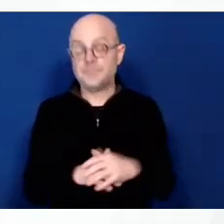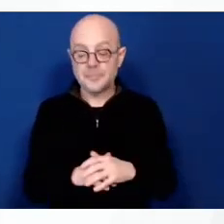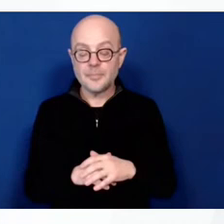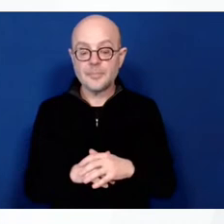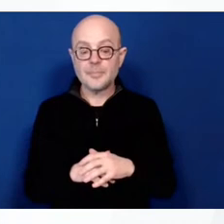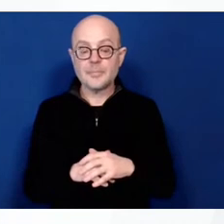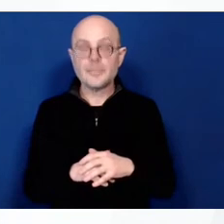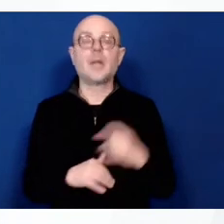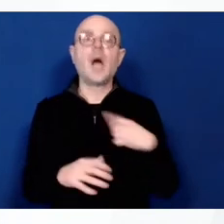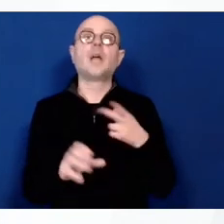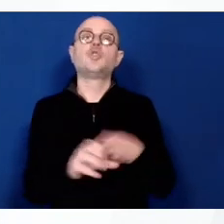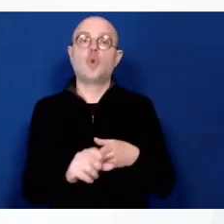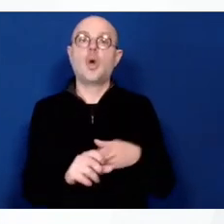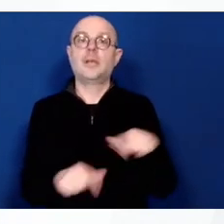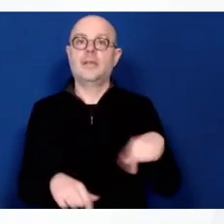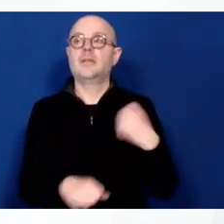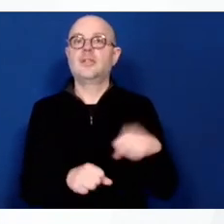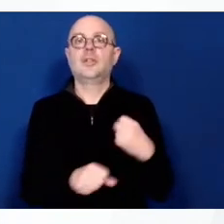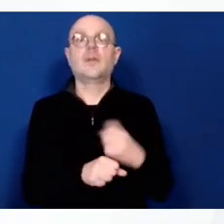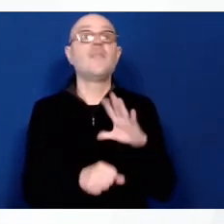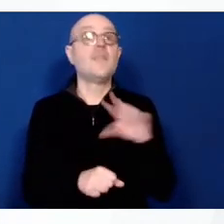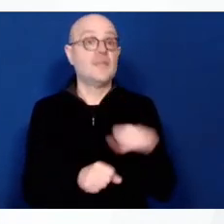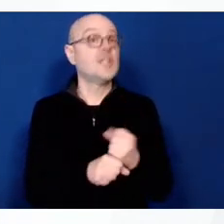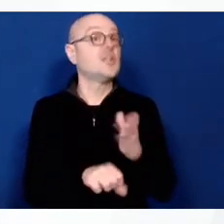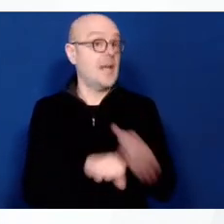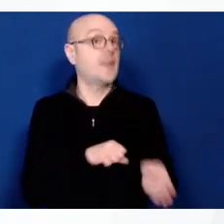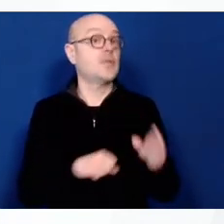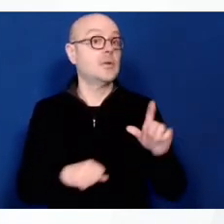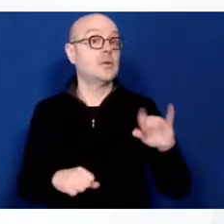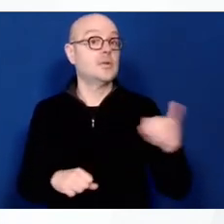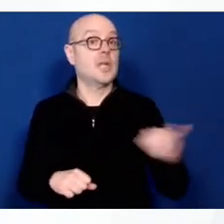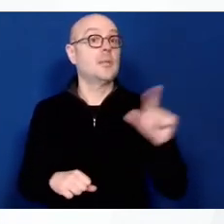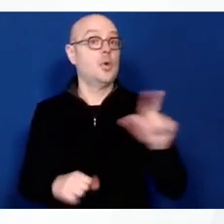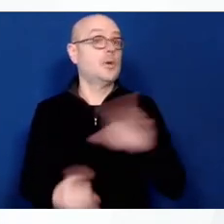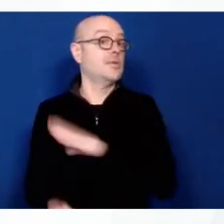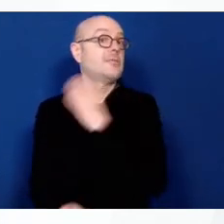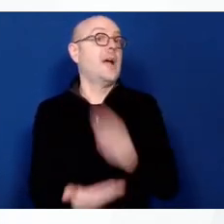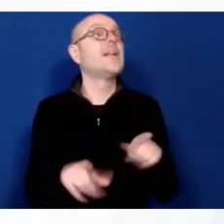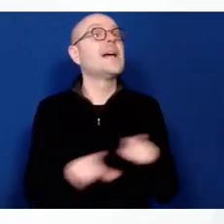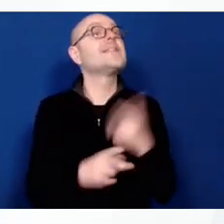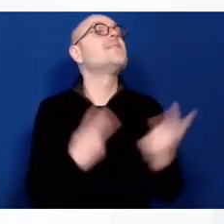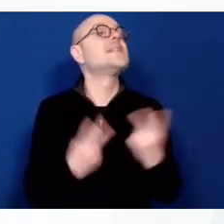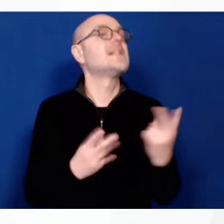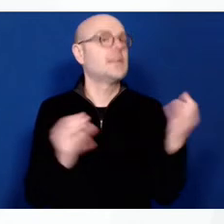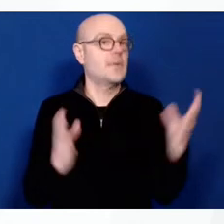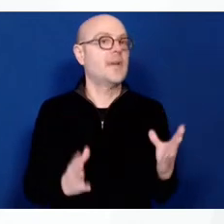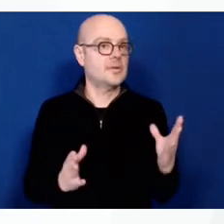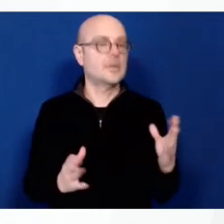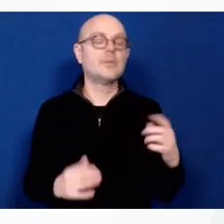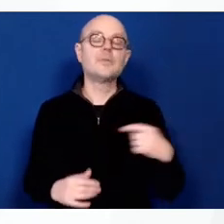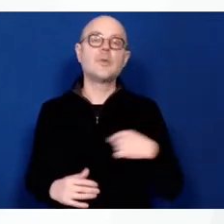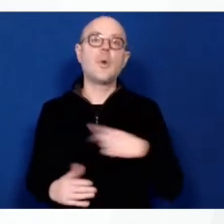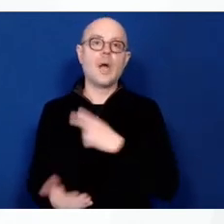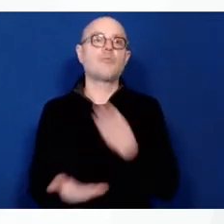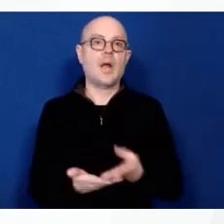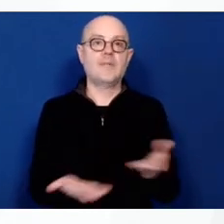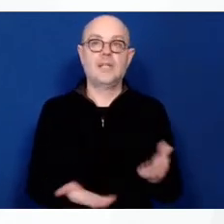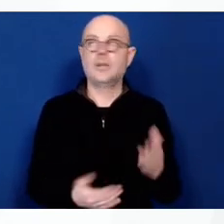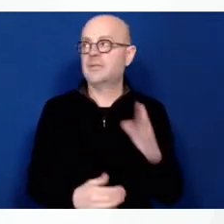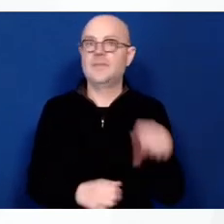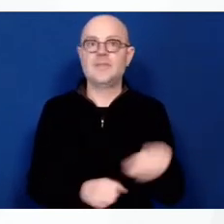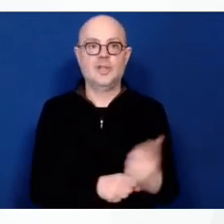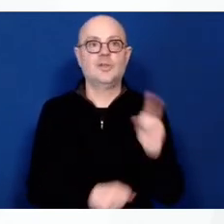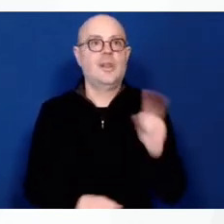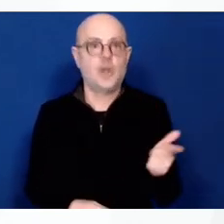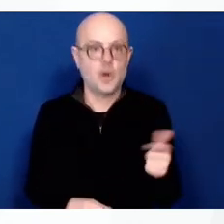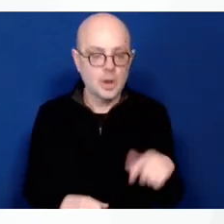this autumn, 50 years after Lawrence first arrived as a visiting professor. As I researched his time here, I'm often struck